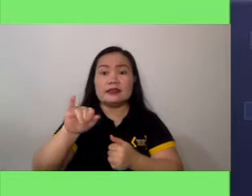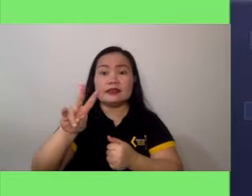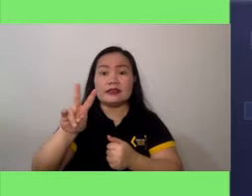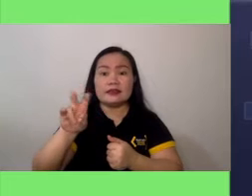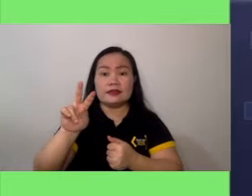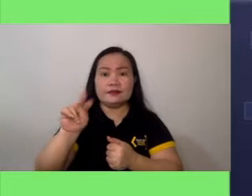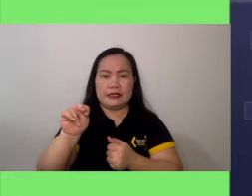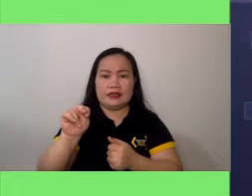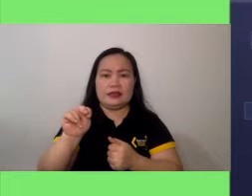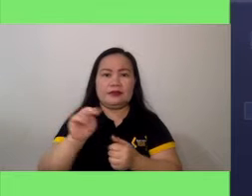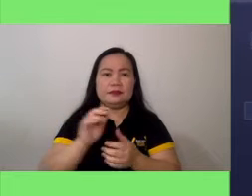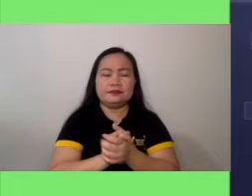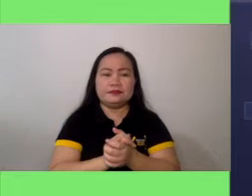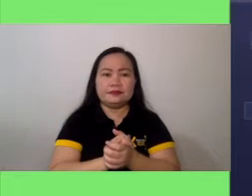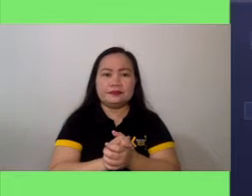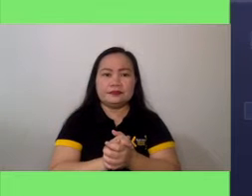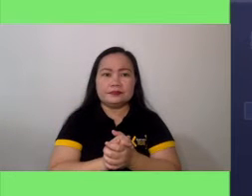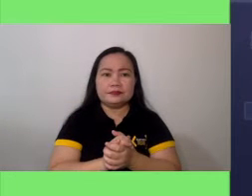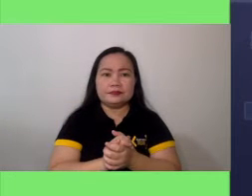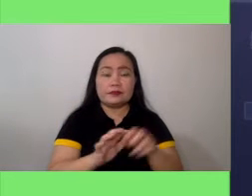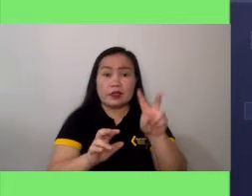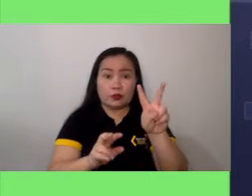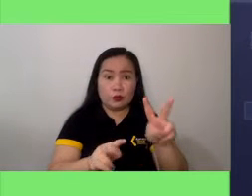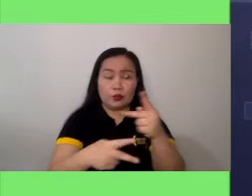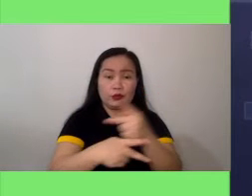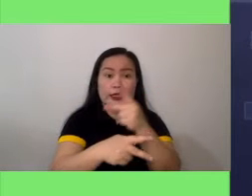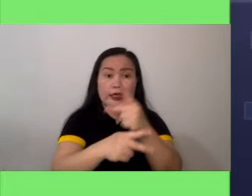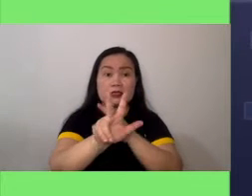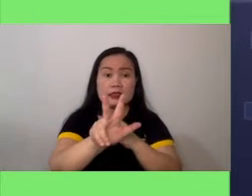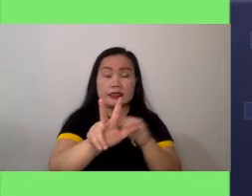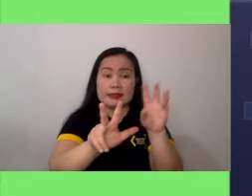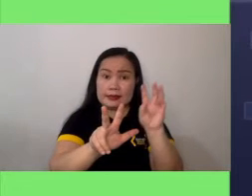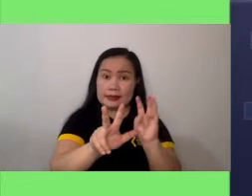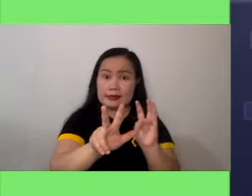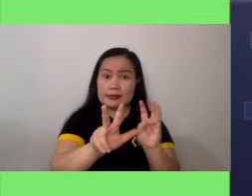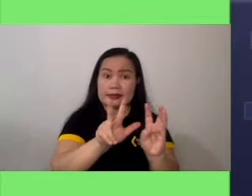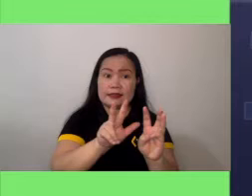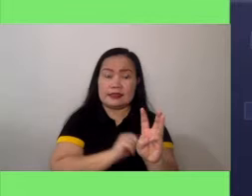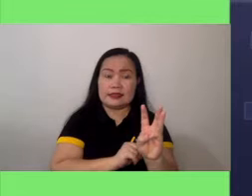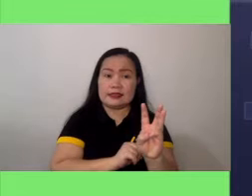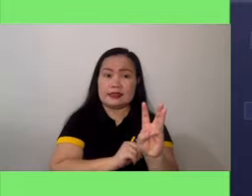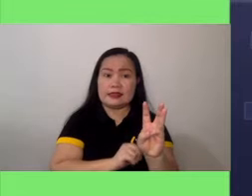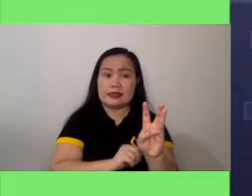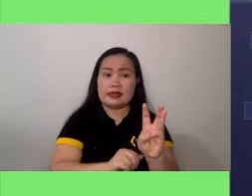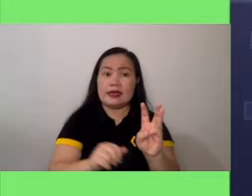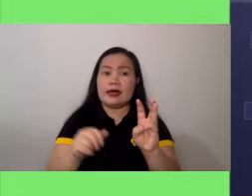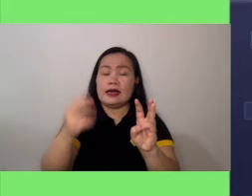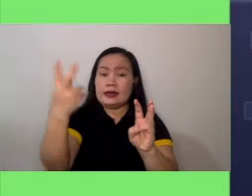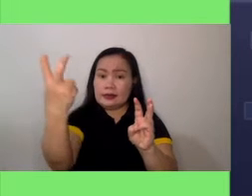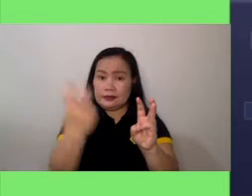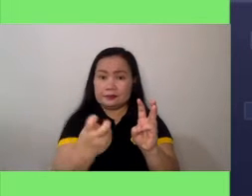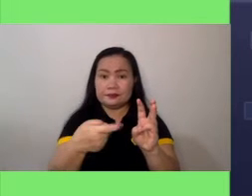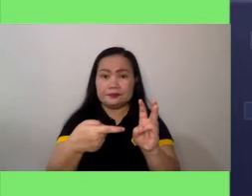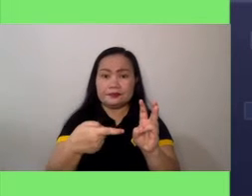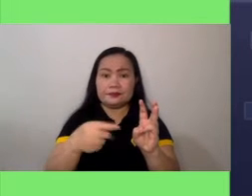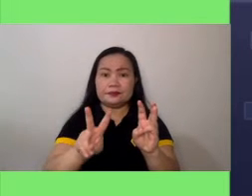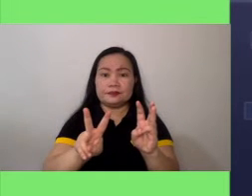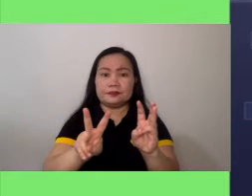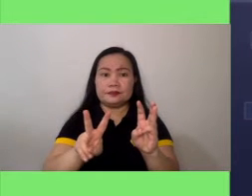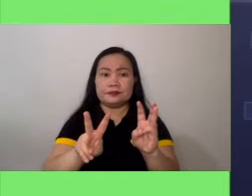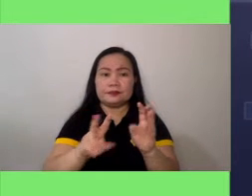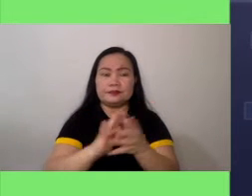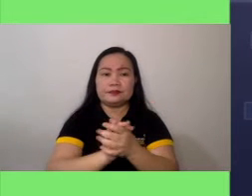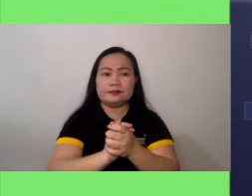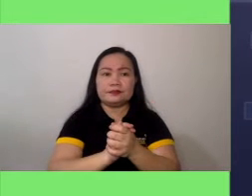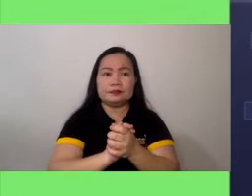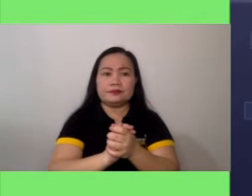Your C is negative 2. Okay. So, kapag ganito, 2 times 3, that is positive 6. And then